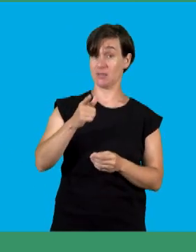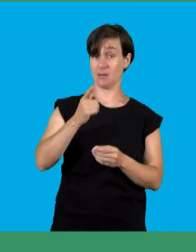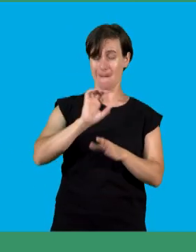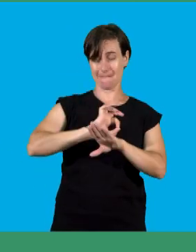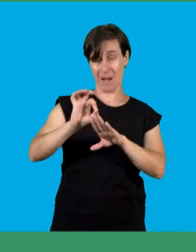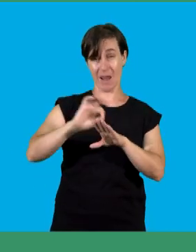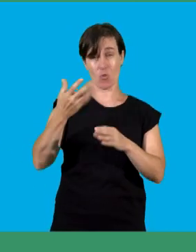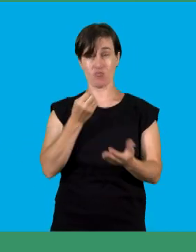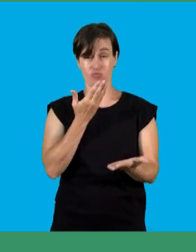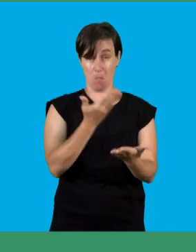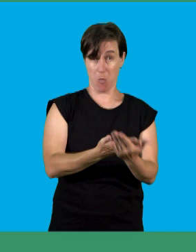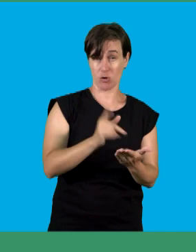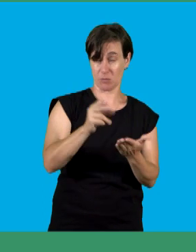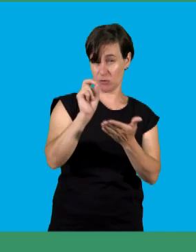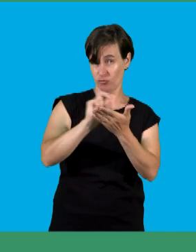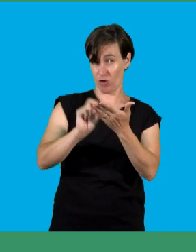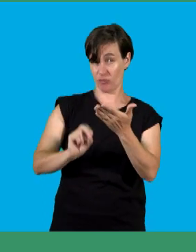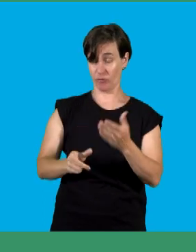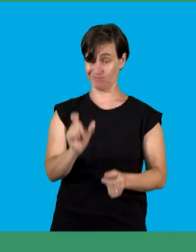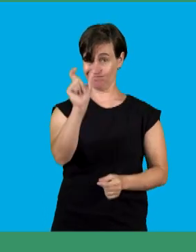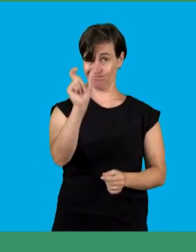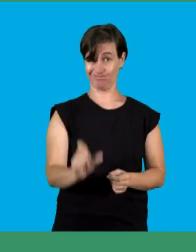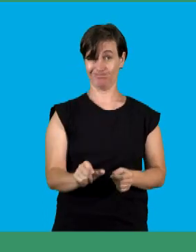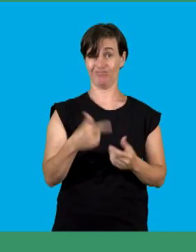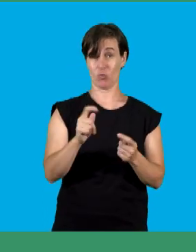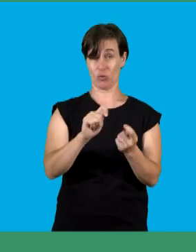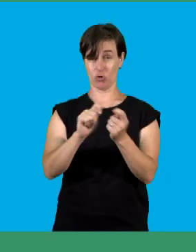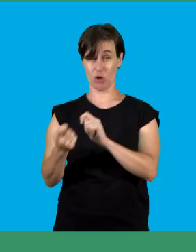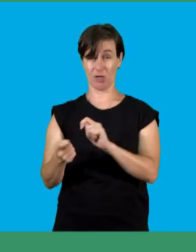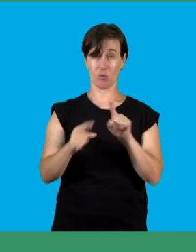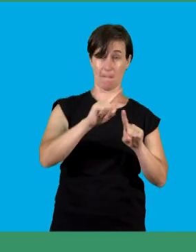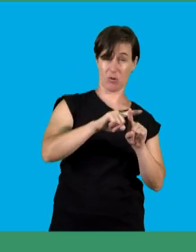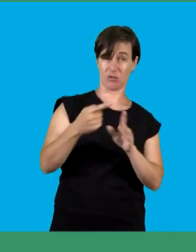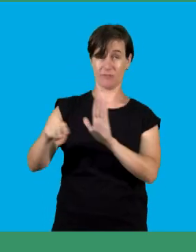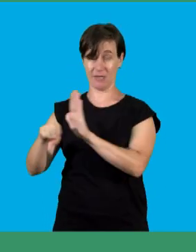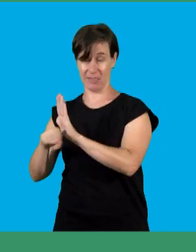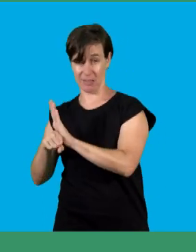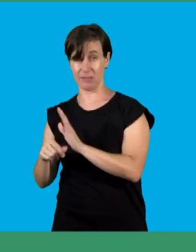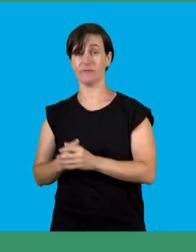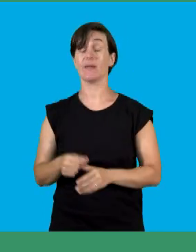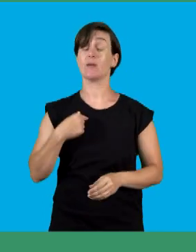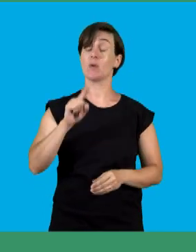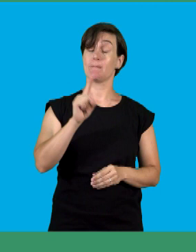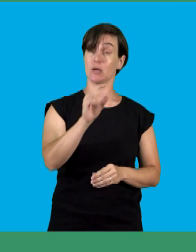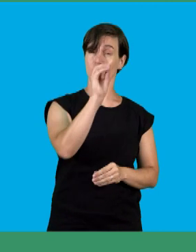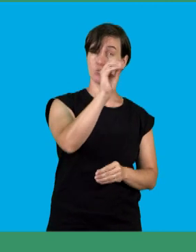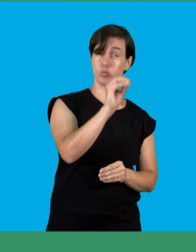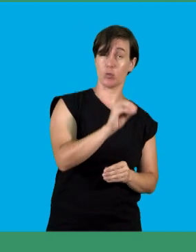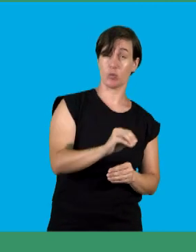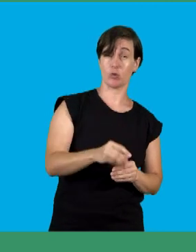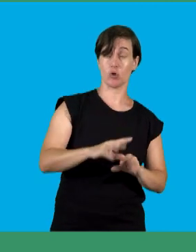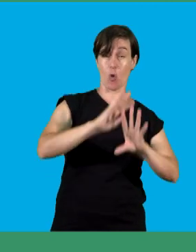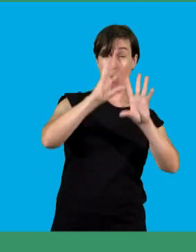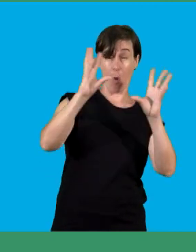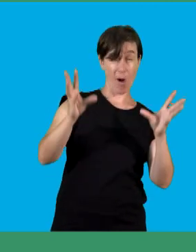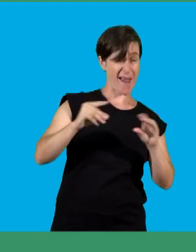the middle. So what is it that you want to bring about? Then you're going to list all the forces driving, which